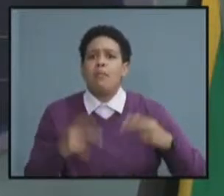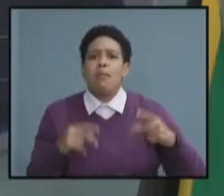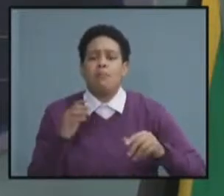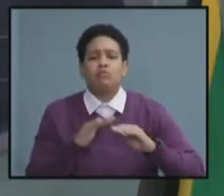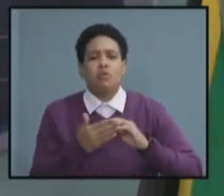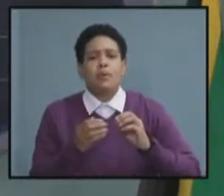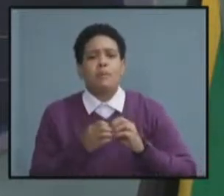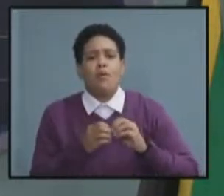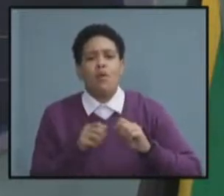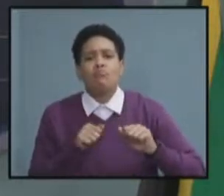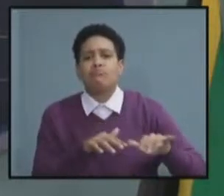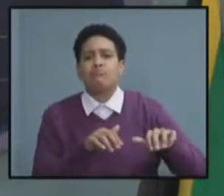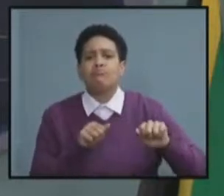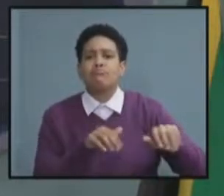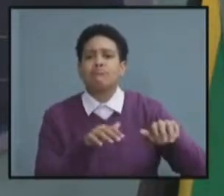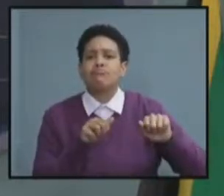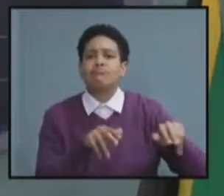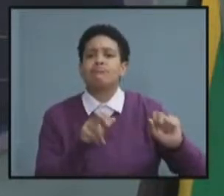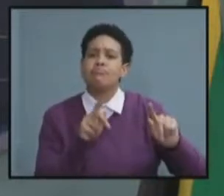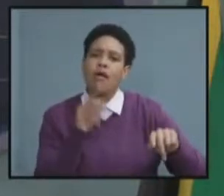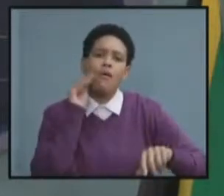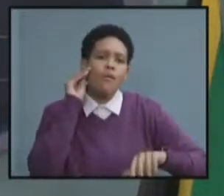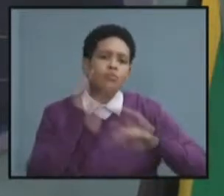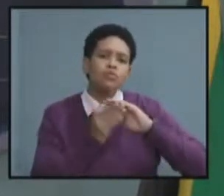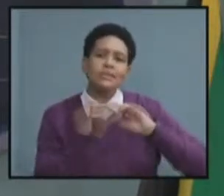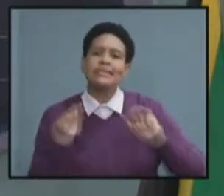can safely repatriate